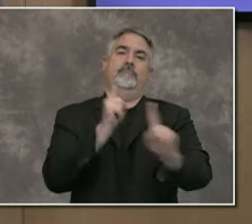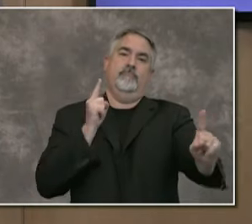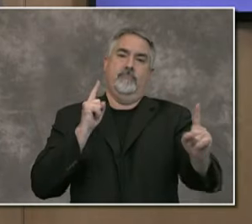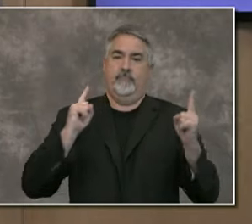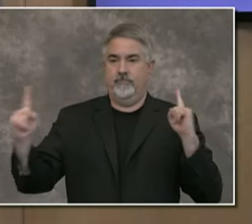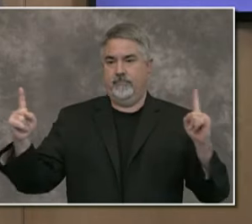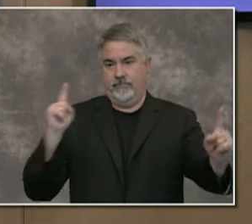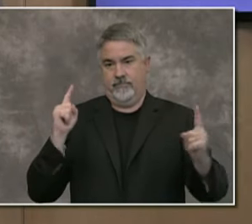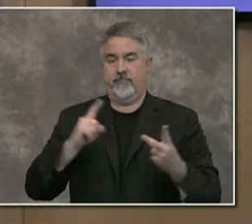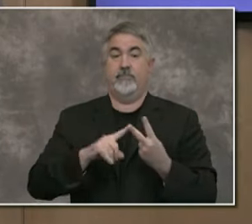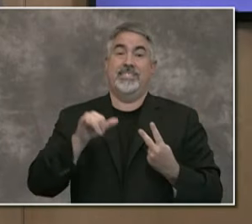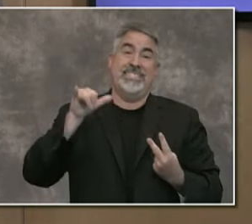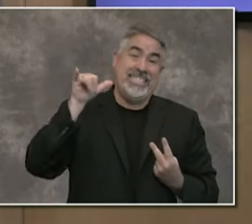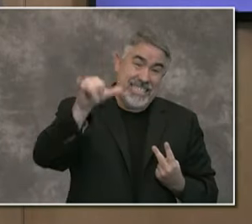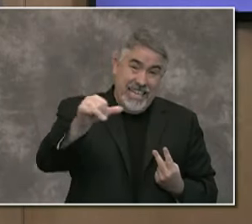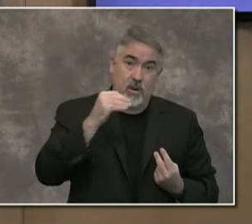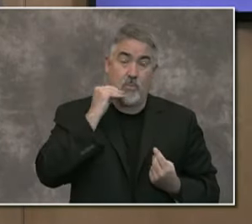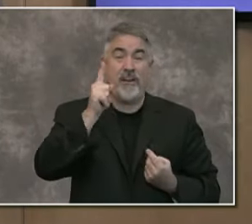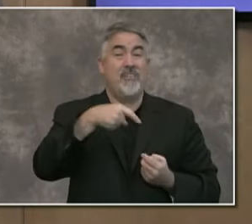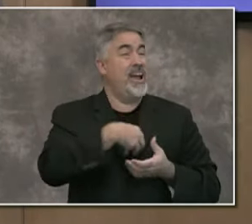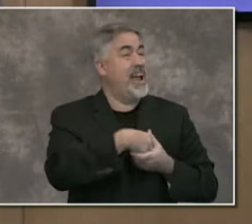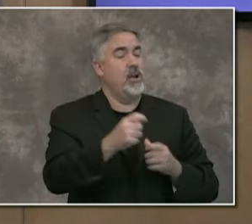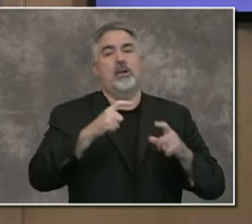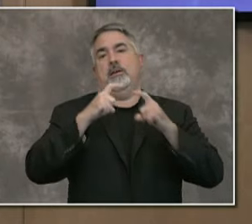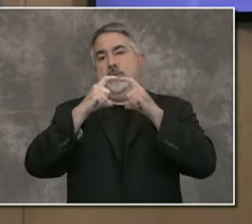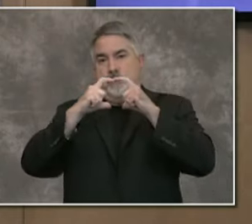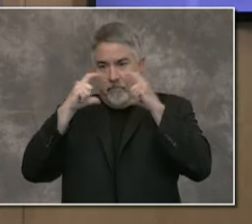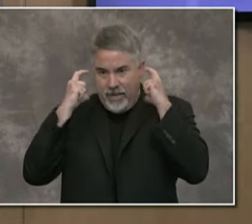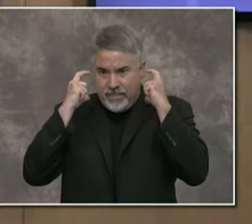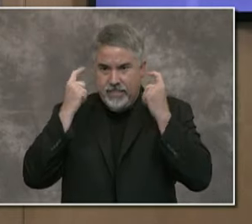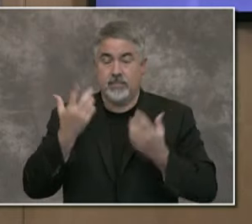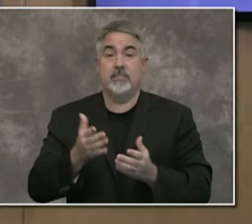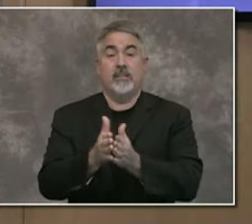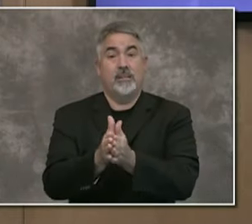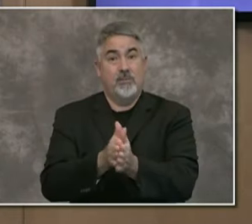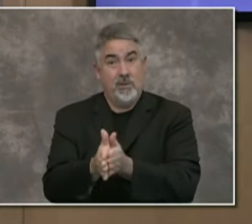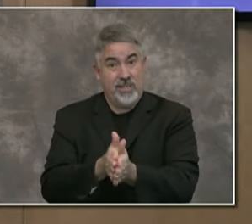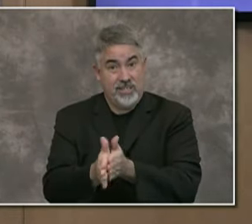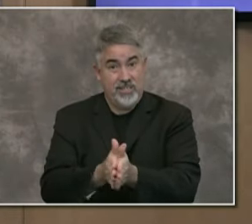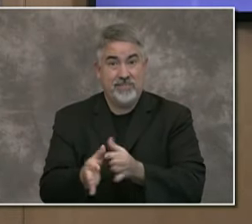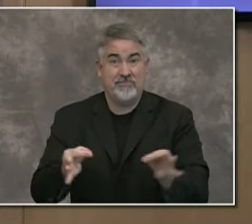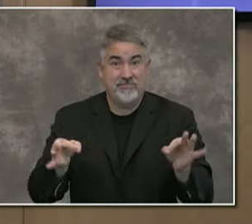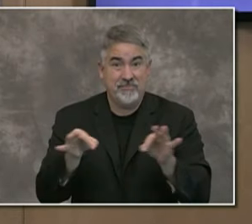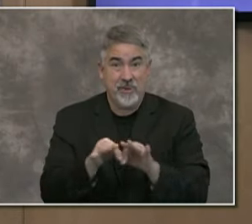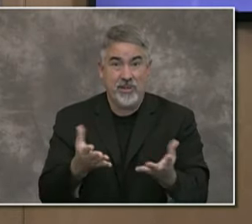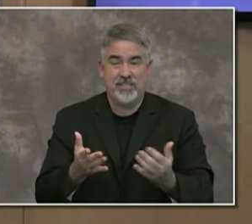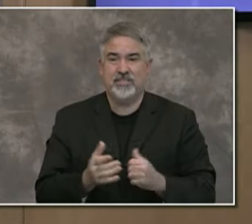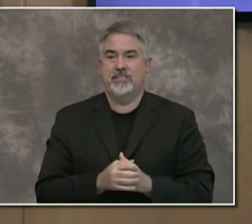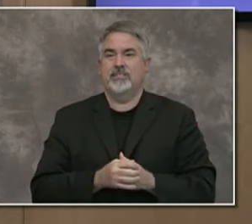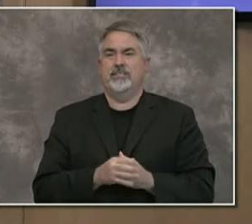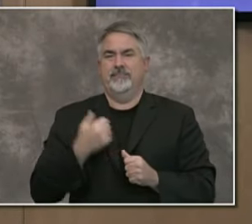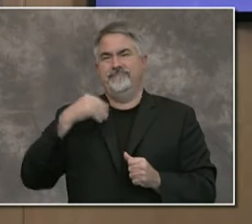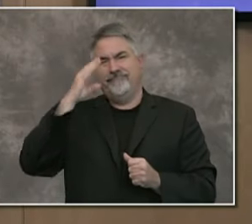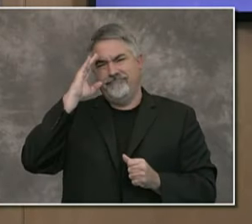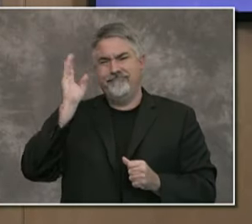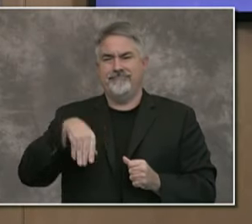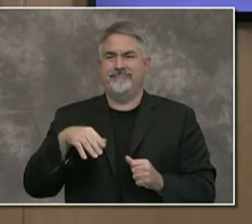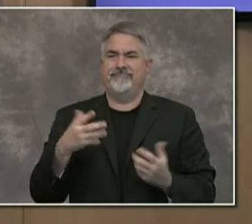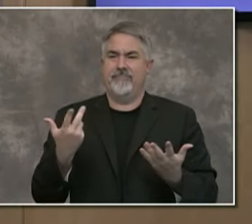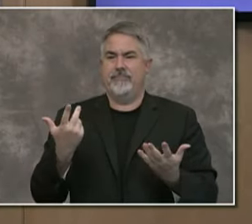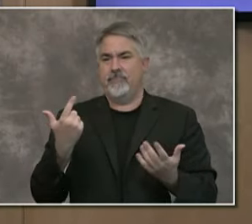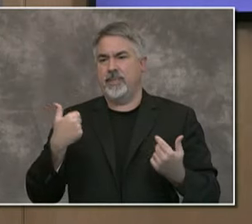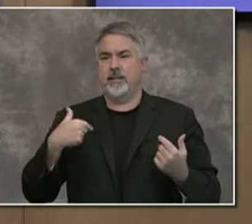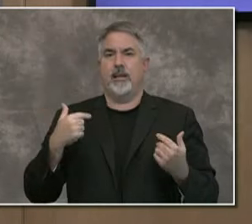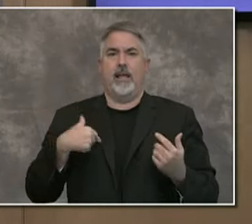covering your face, hygiene, along with the things that we know in terms of raising the bar in our health system capacity. Yesterday, we reported